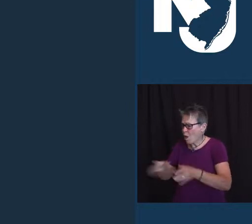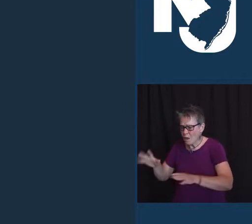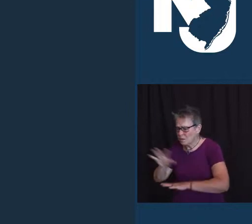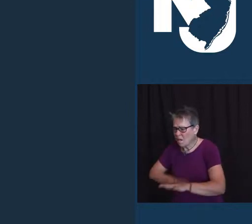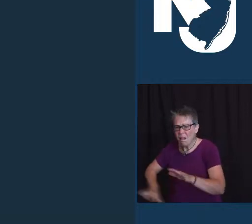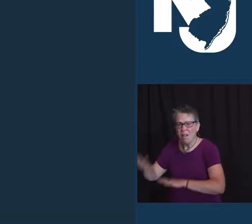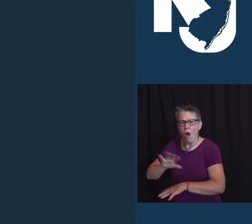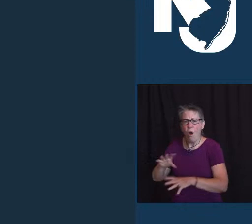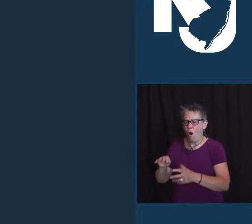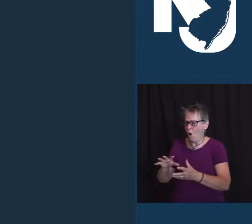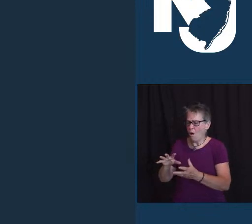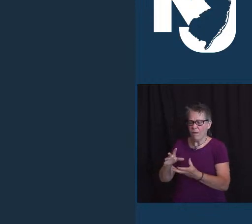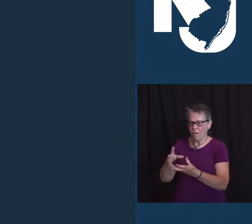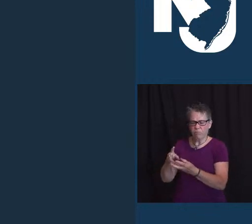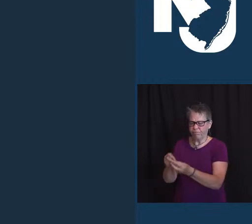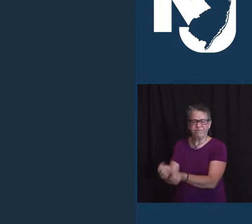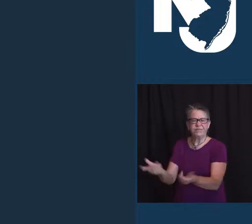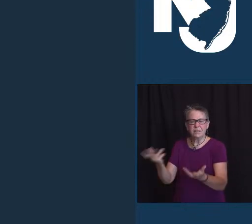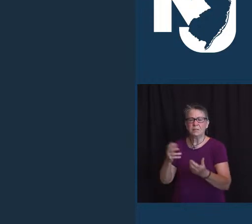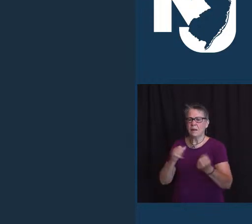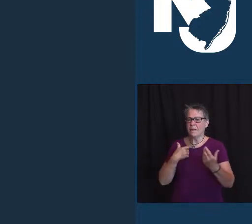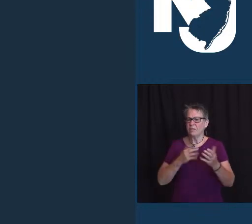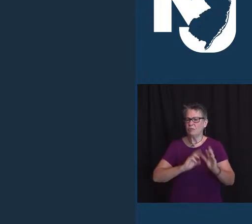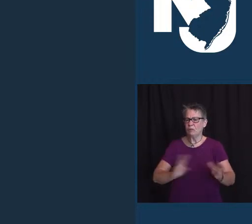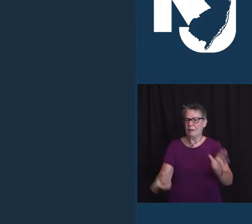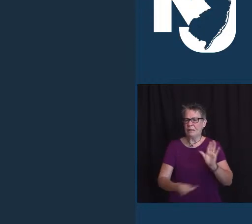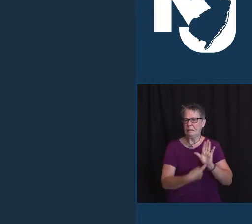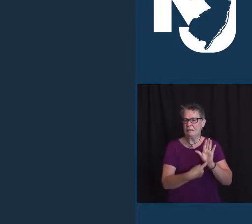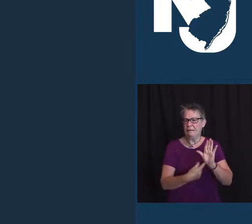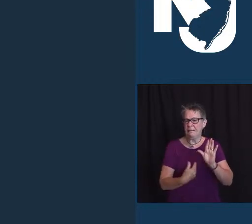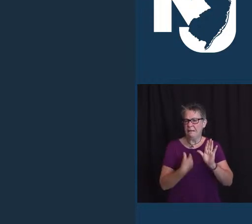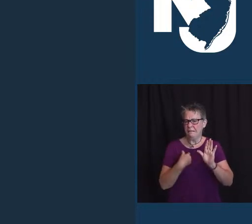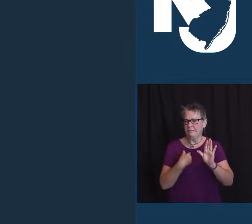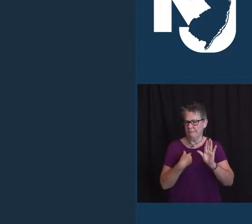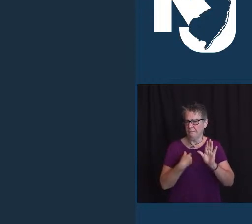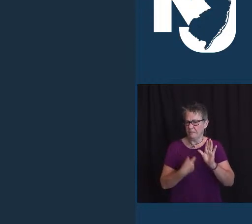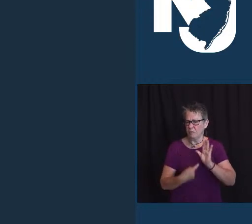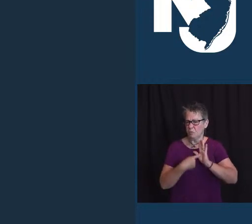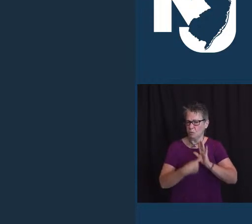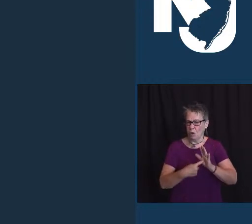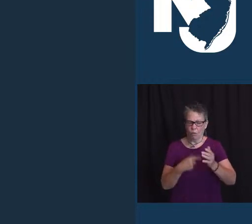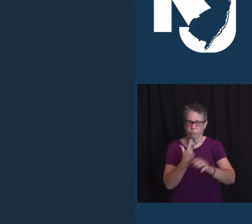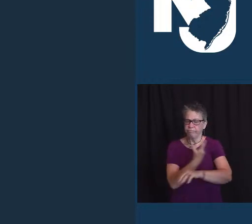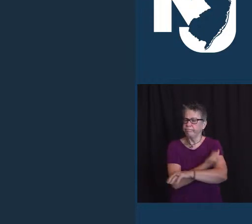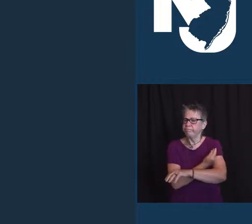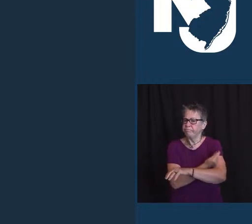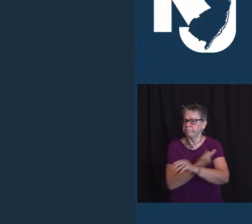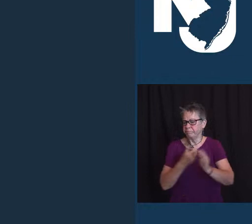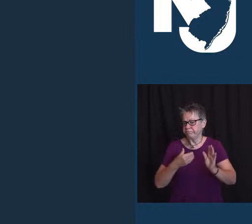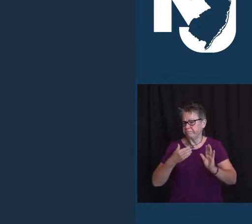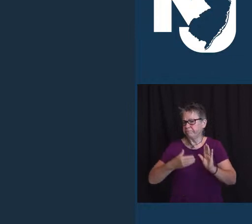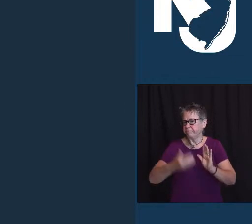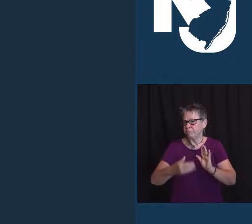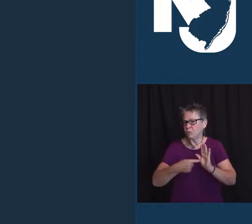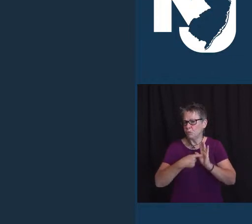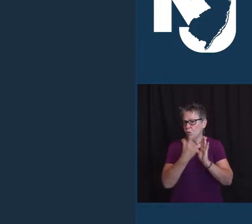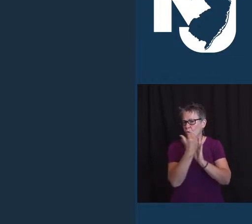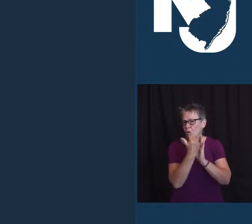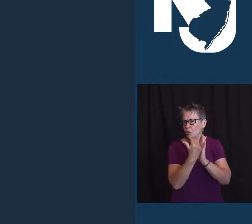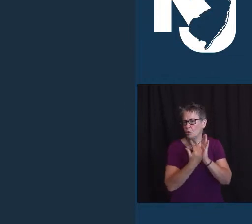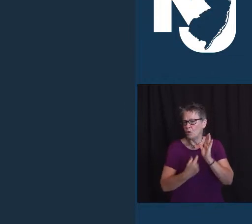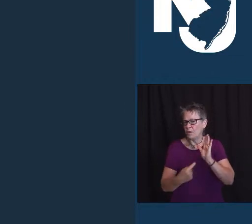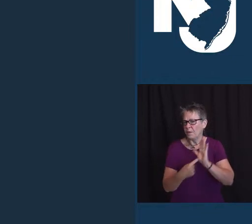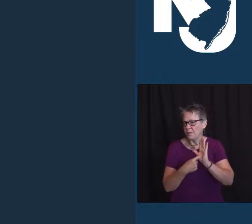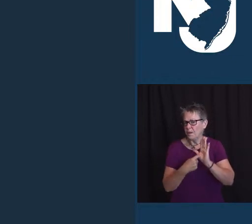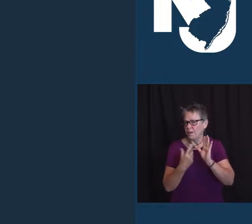your entire record from the New Jersey Immunization Information System. And Judy will speak to this in greater detail in a couple of